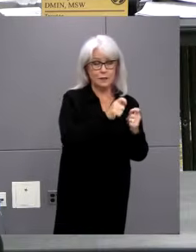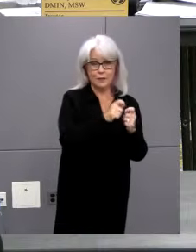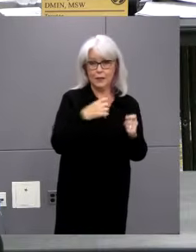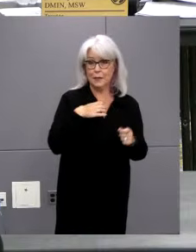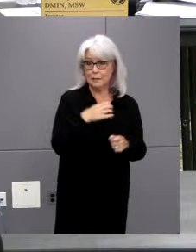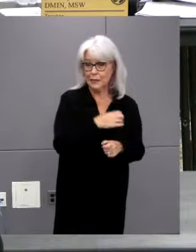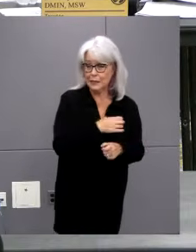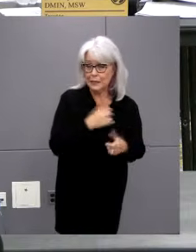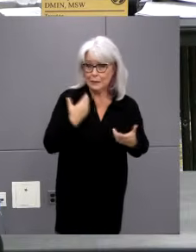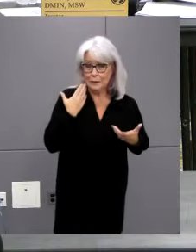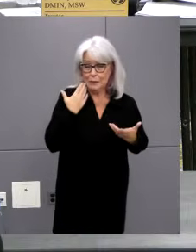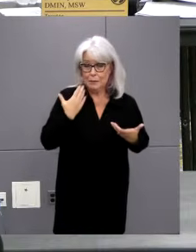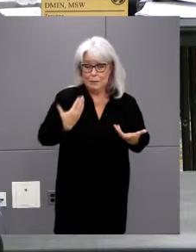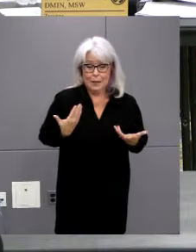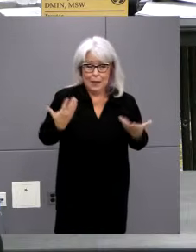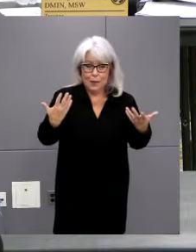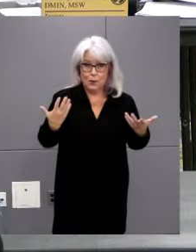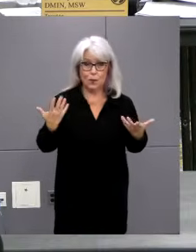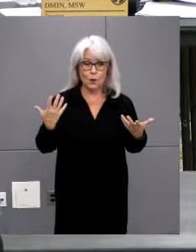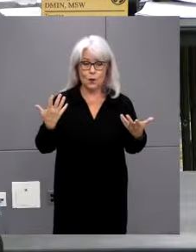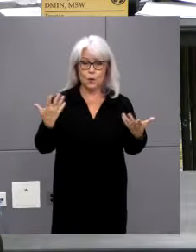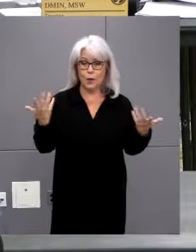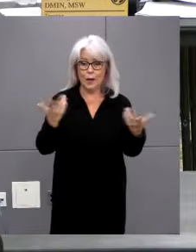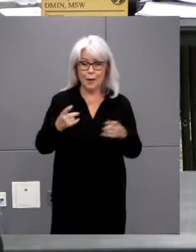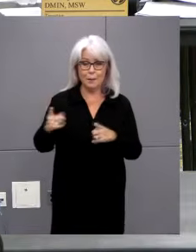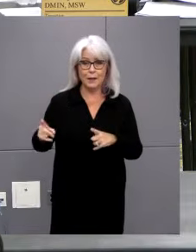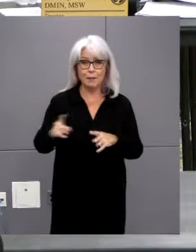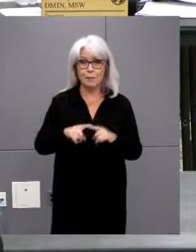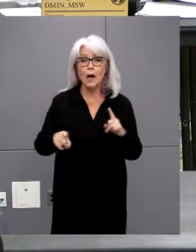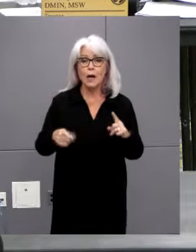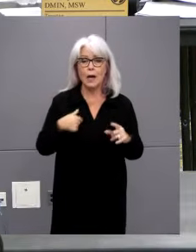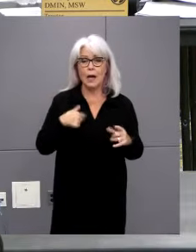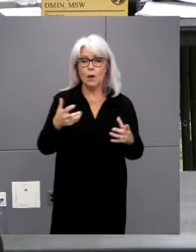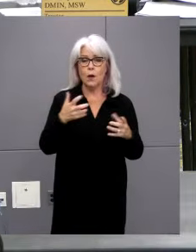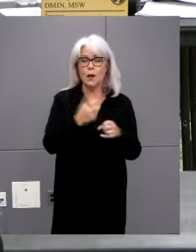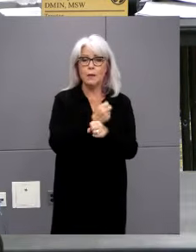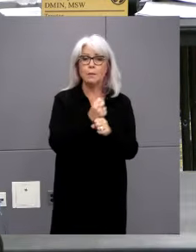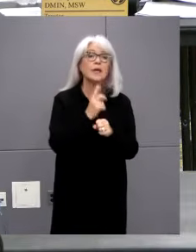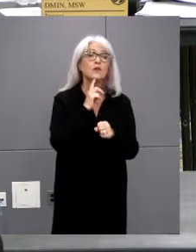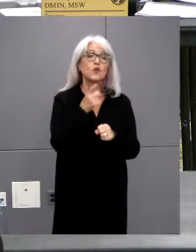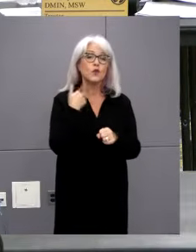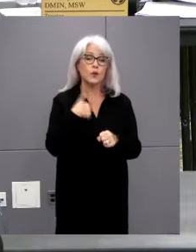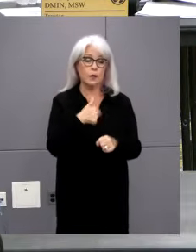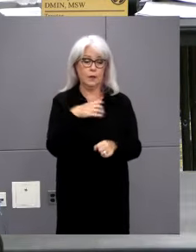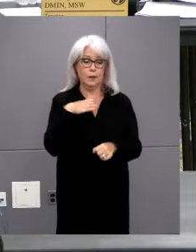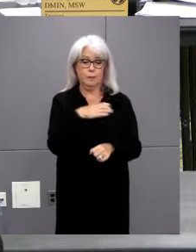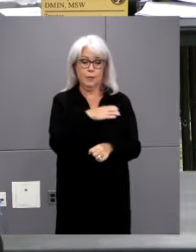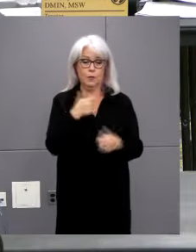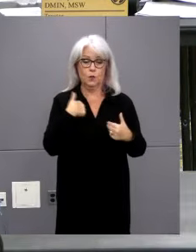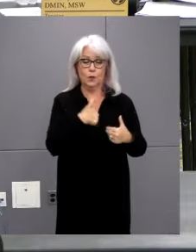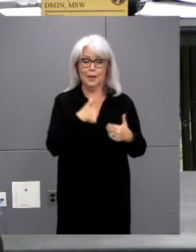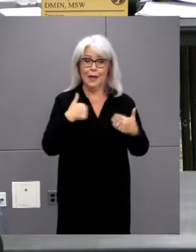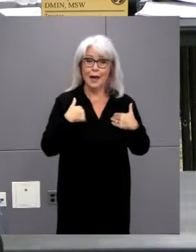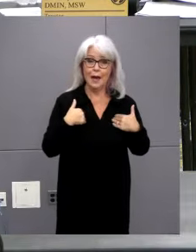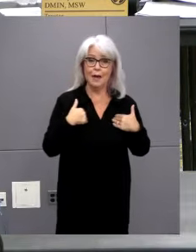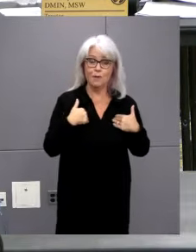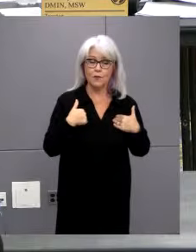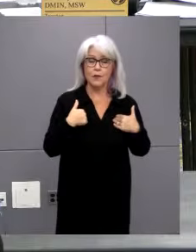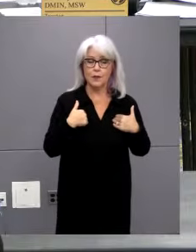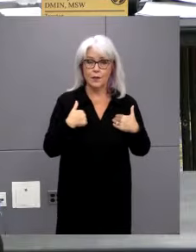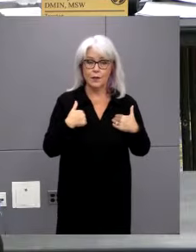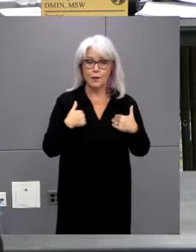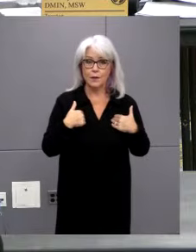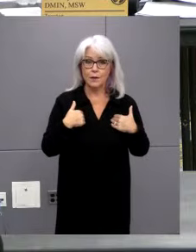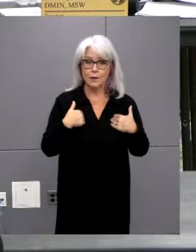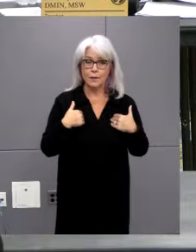I don't know what took place, but I just want to make sure that the committees that we do have as we move forward, that